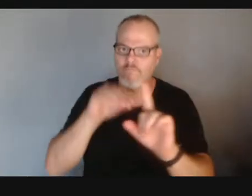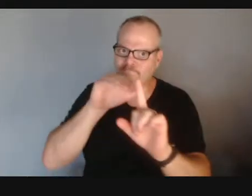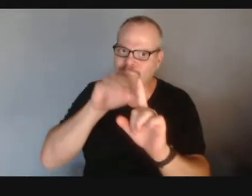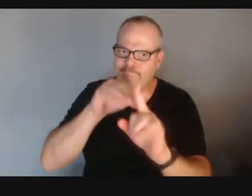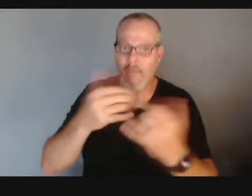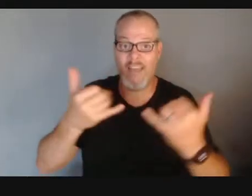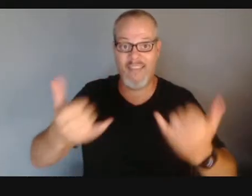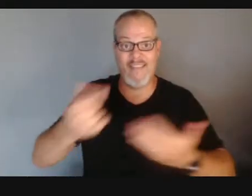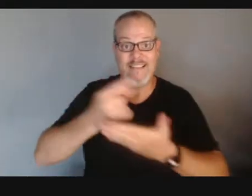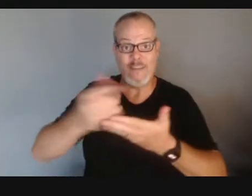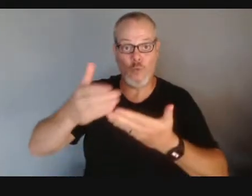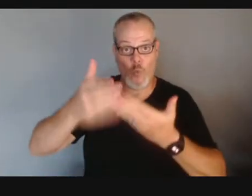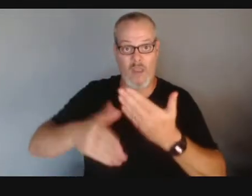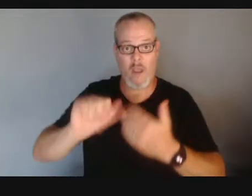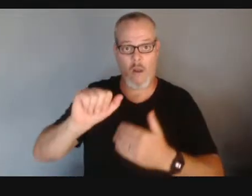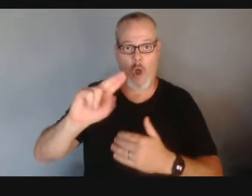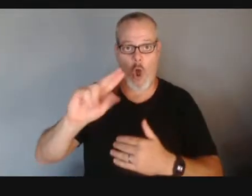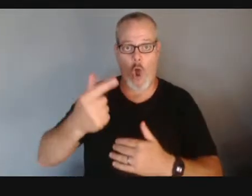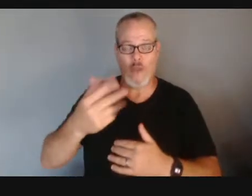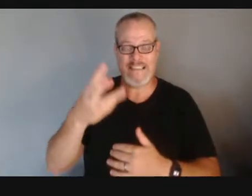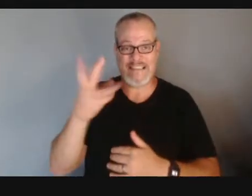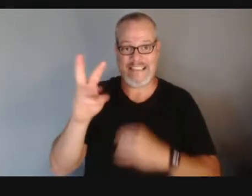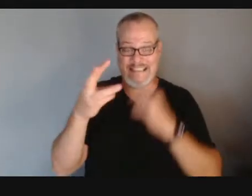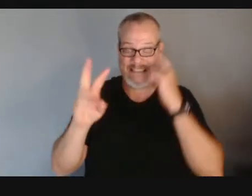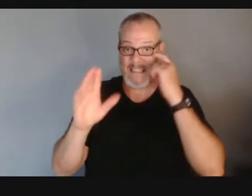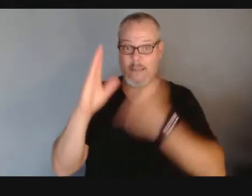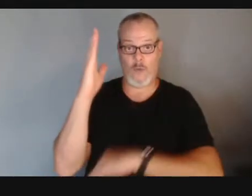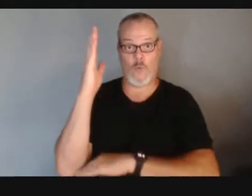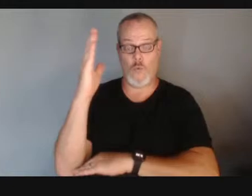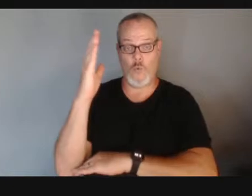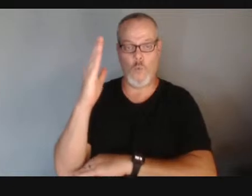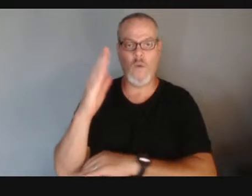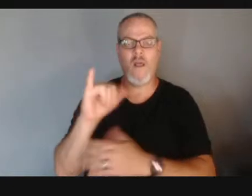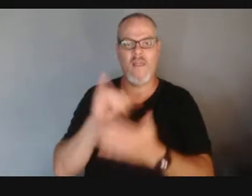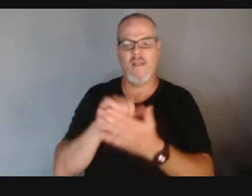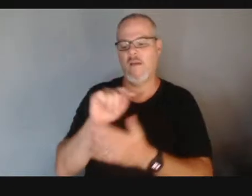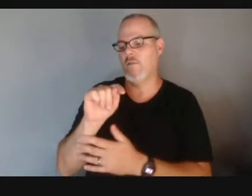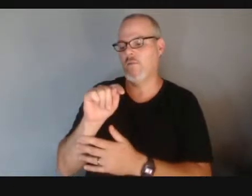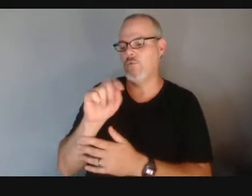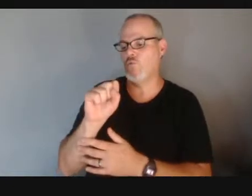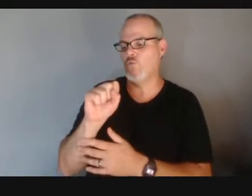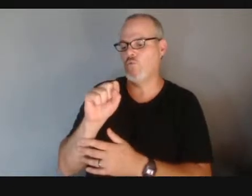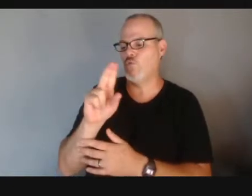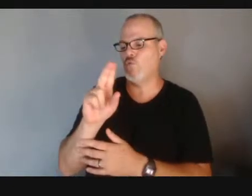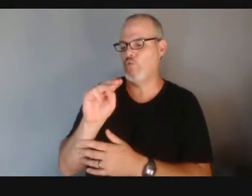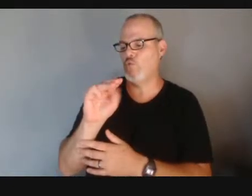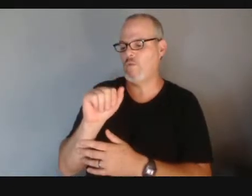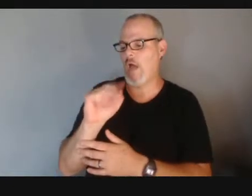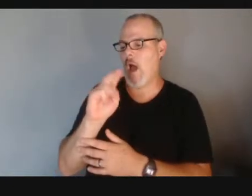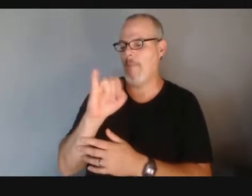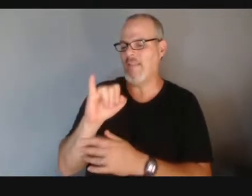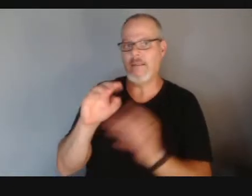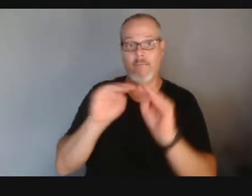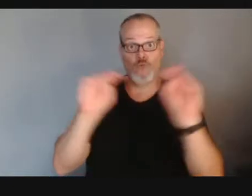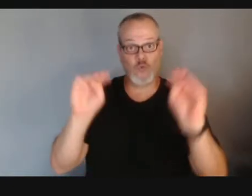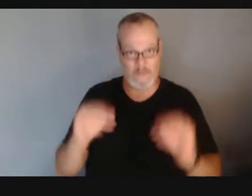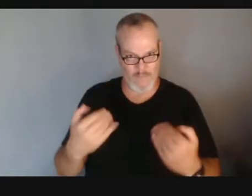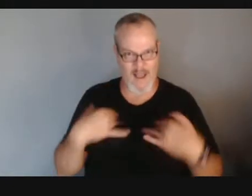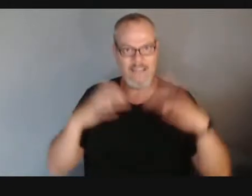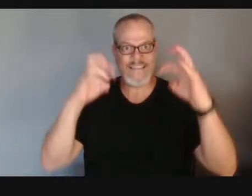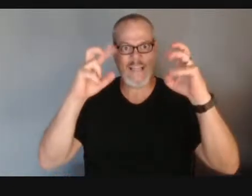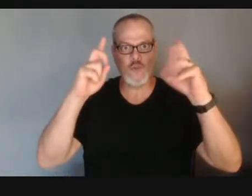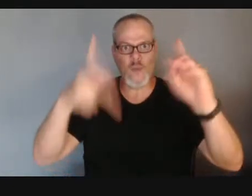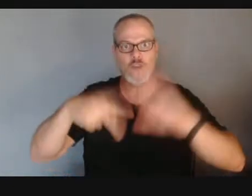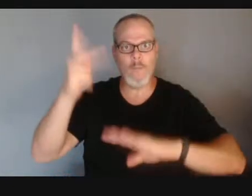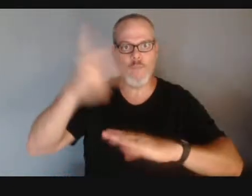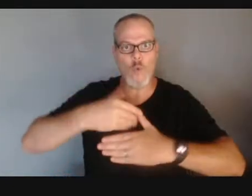weekend, August 16th at noon, the Tsunami Museum has their education program going on. So if you are here